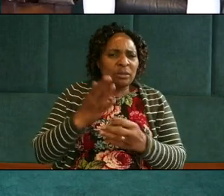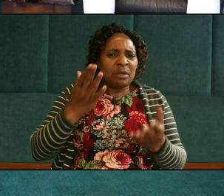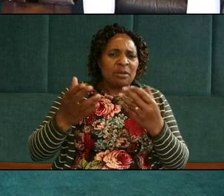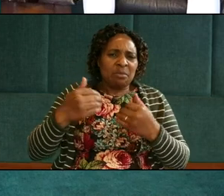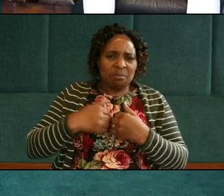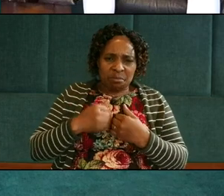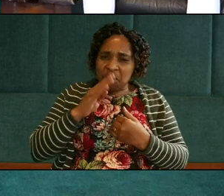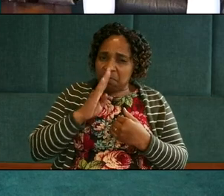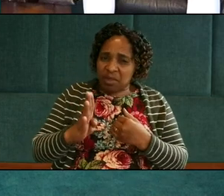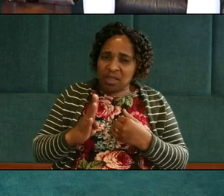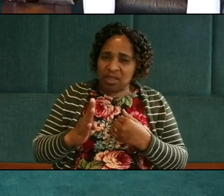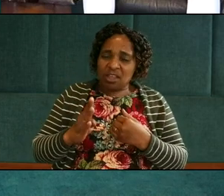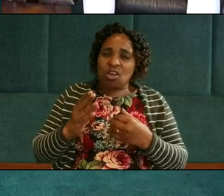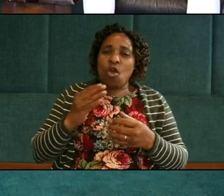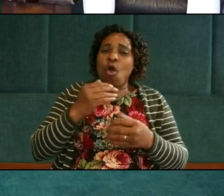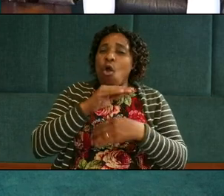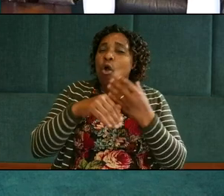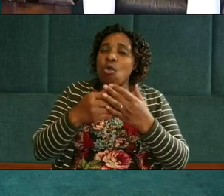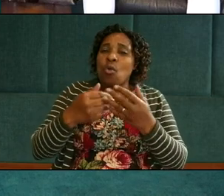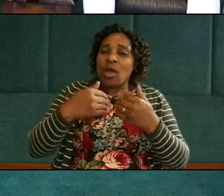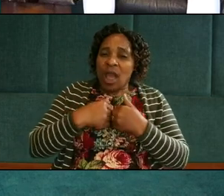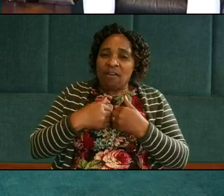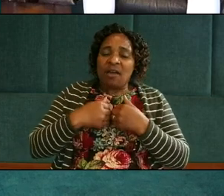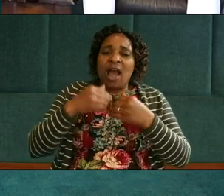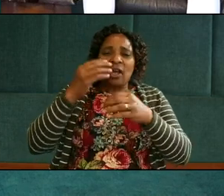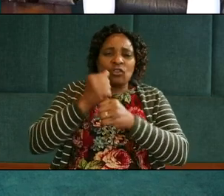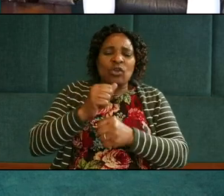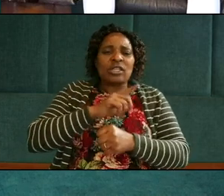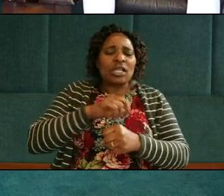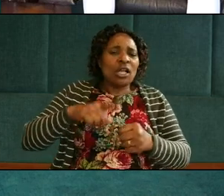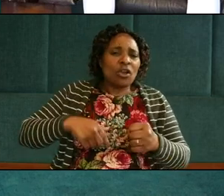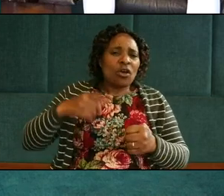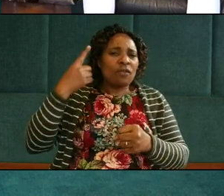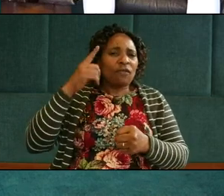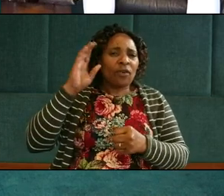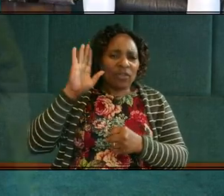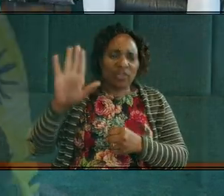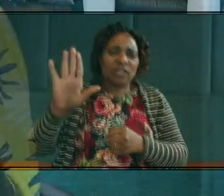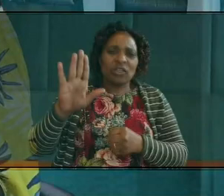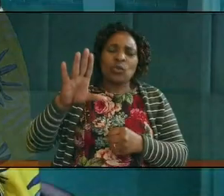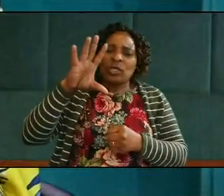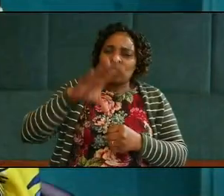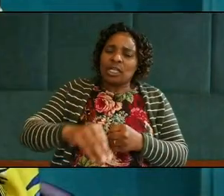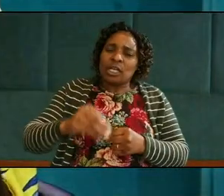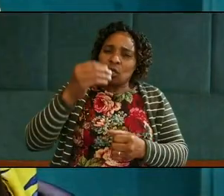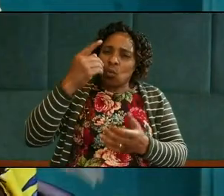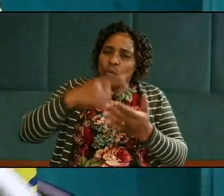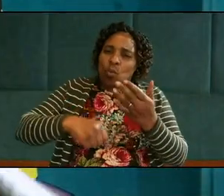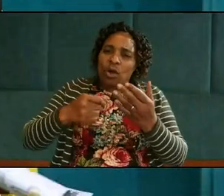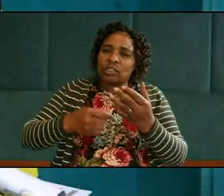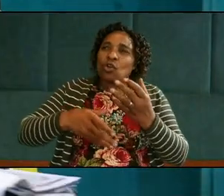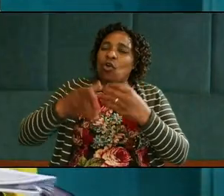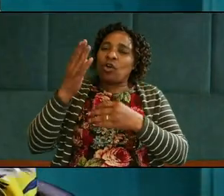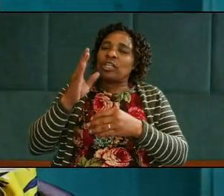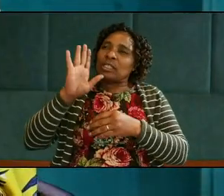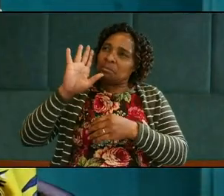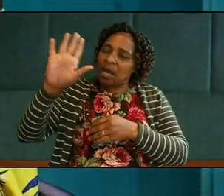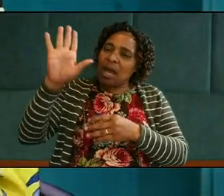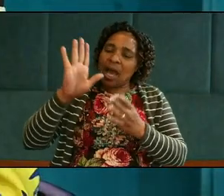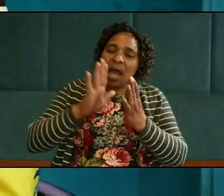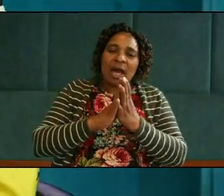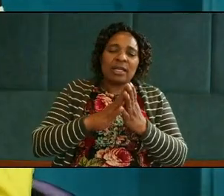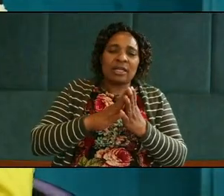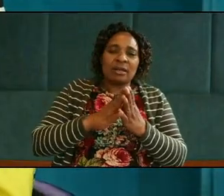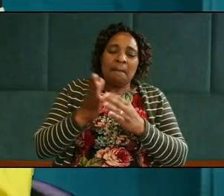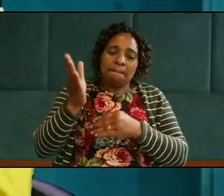we have is but thine own, I trust, O Lord, from thee. So we take what is God and give back to God. Like, we